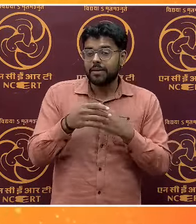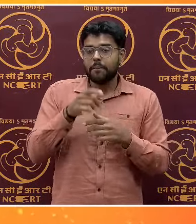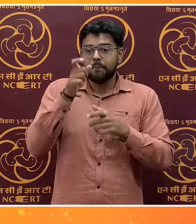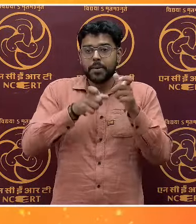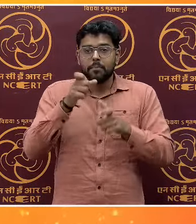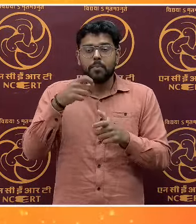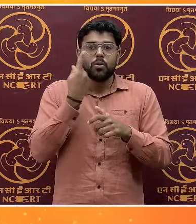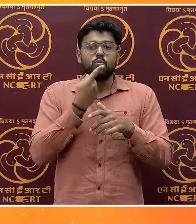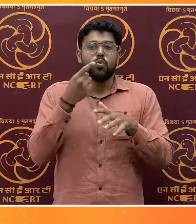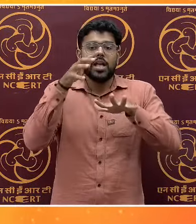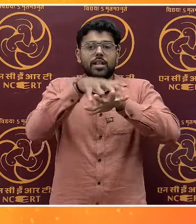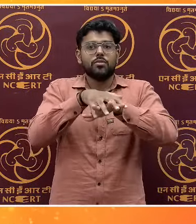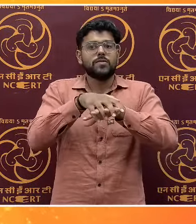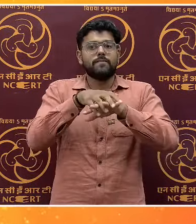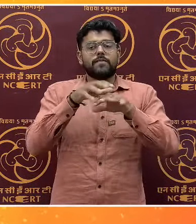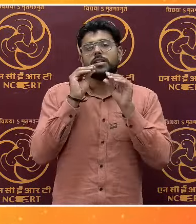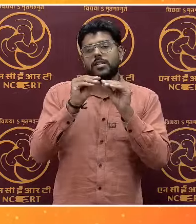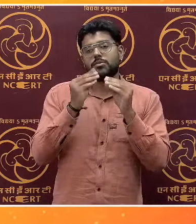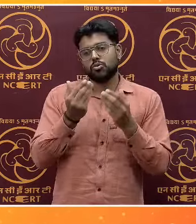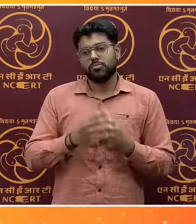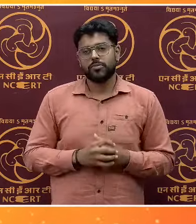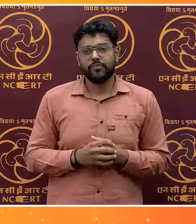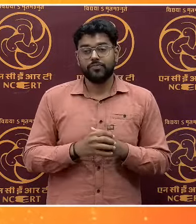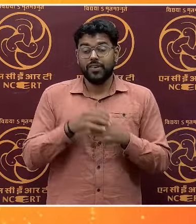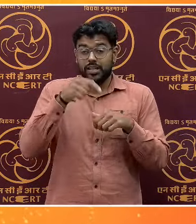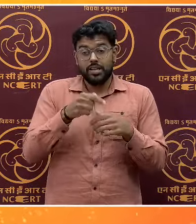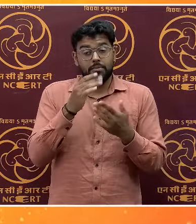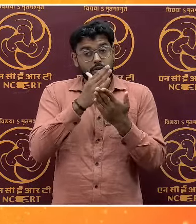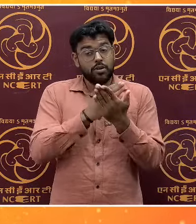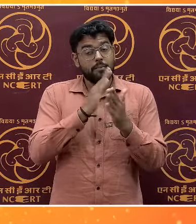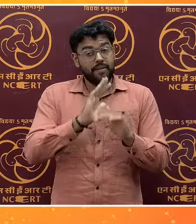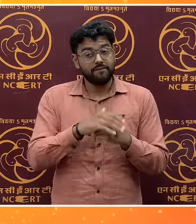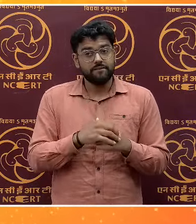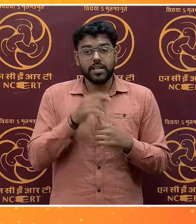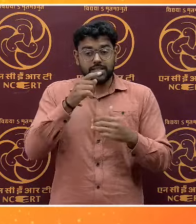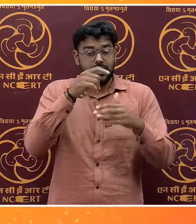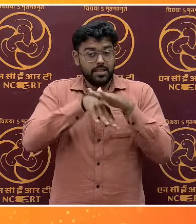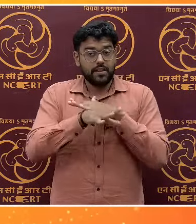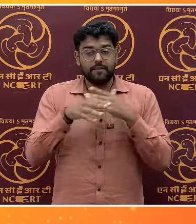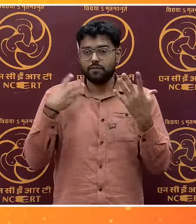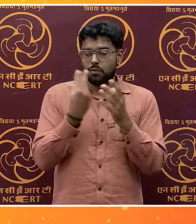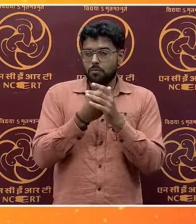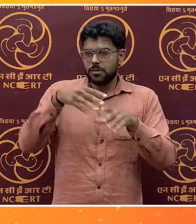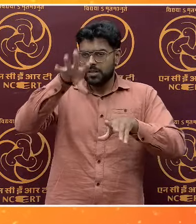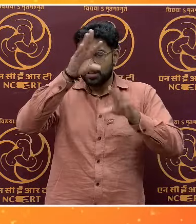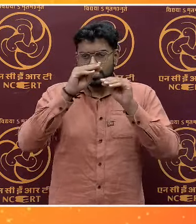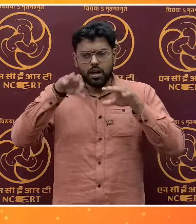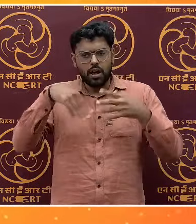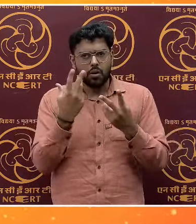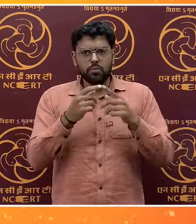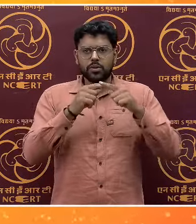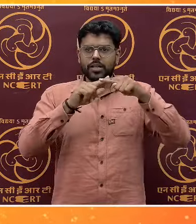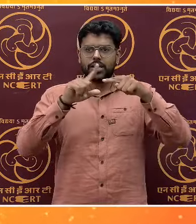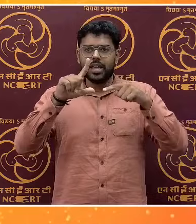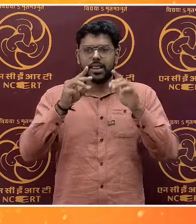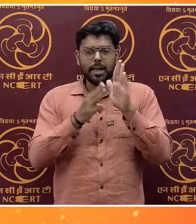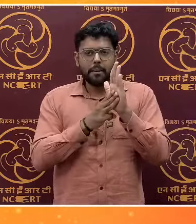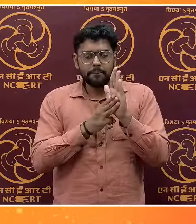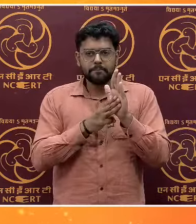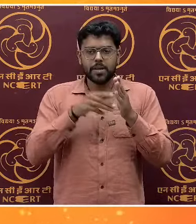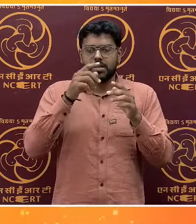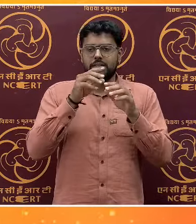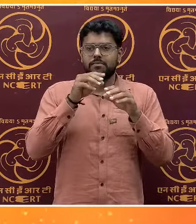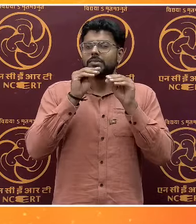adopt inclusivity. And also, it's a great session where we learn that how we can present some teaching learning material that is